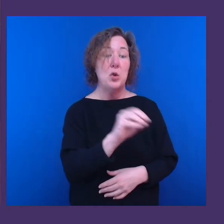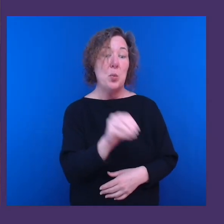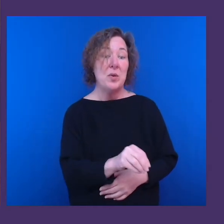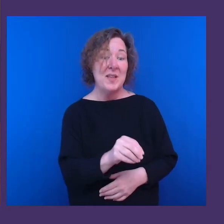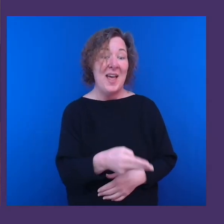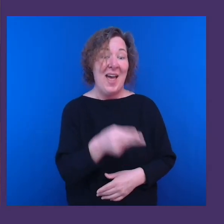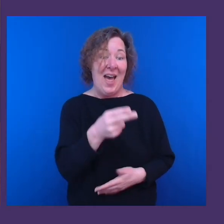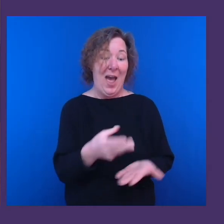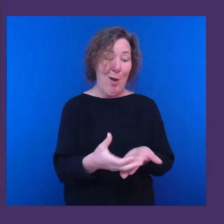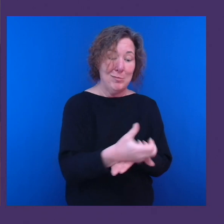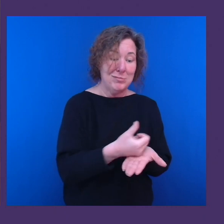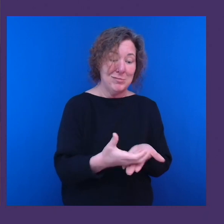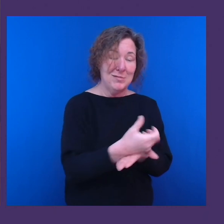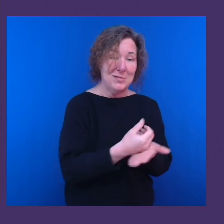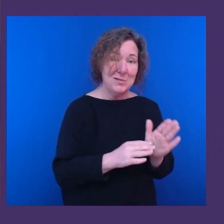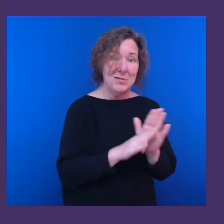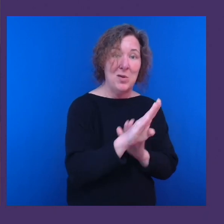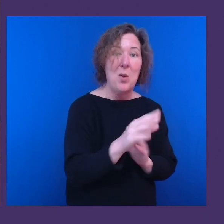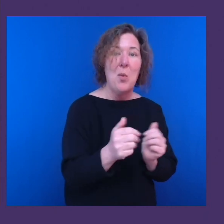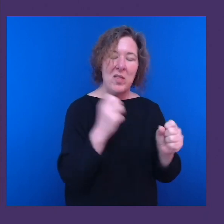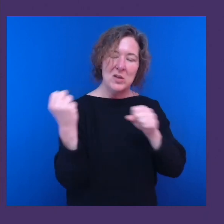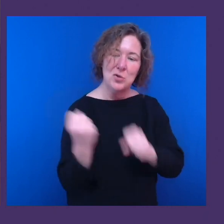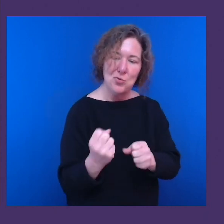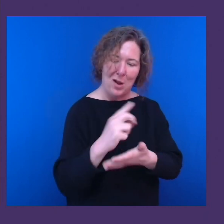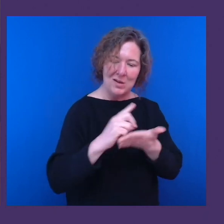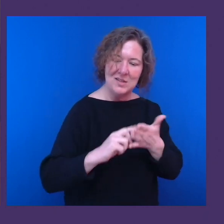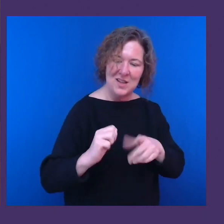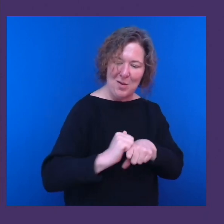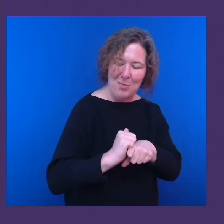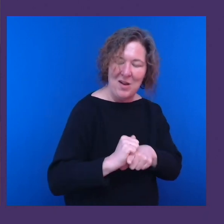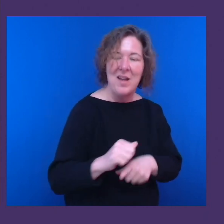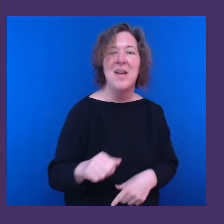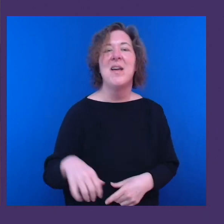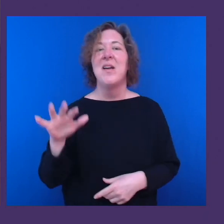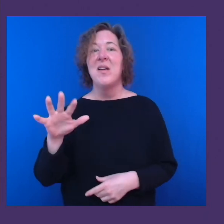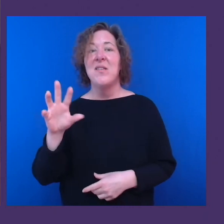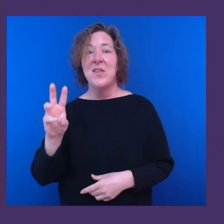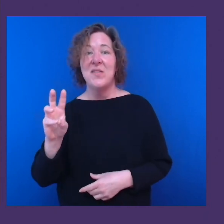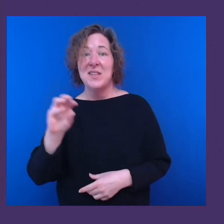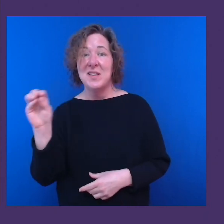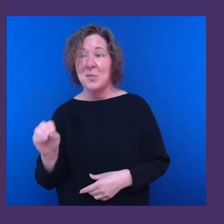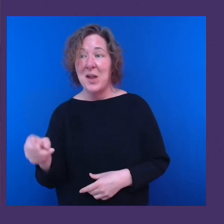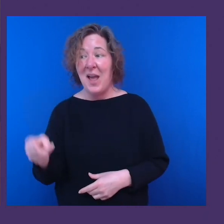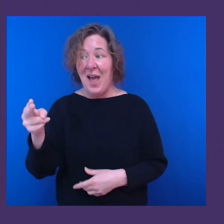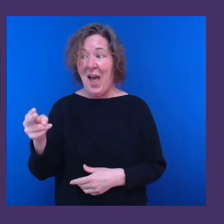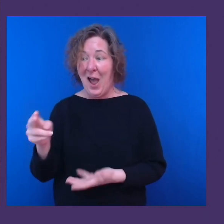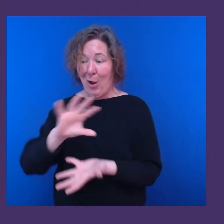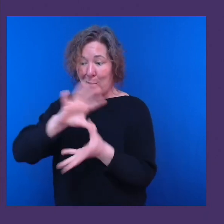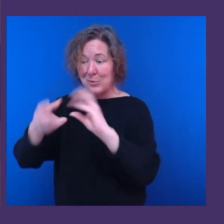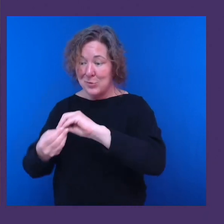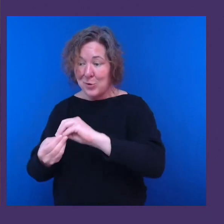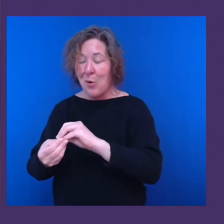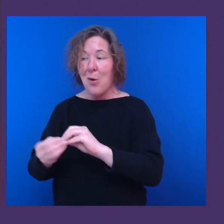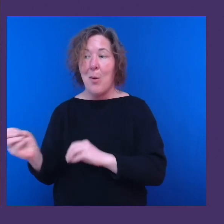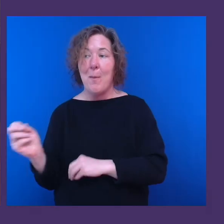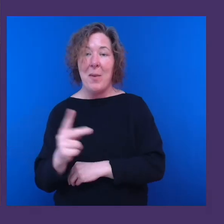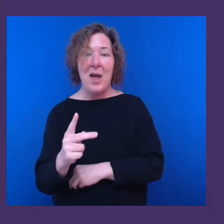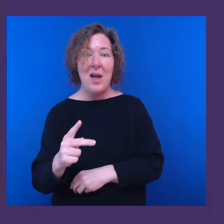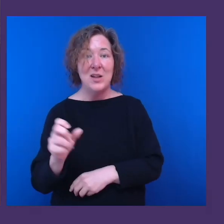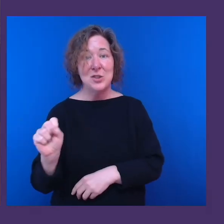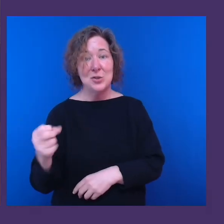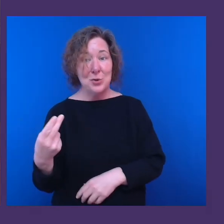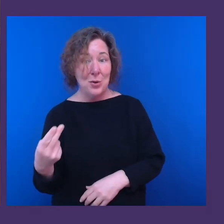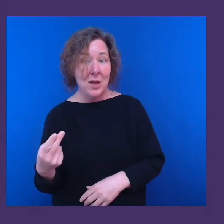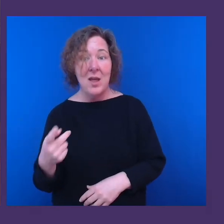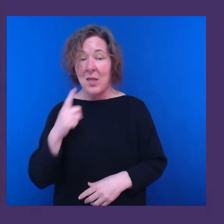companies with a strong design practice, and 56% higher total returns to shareholders. And when we mean design practice,